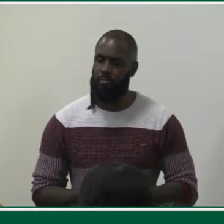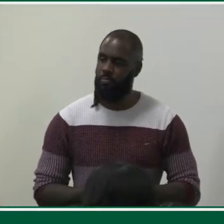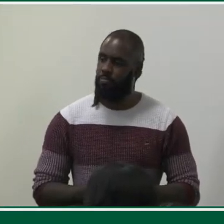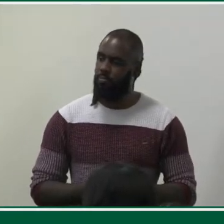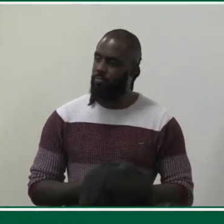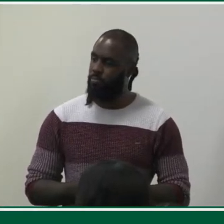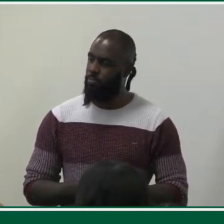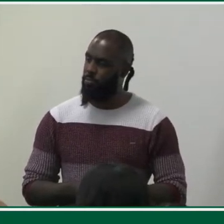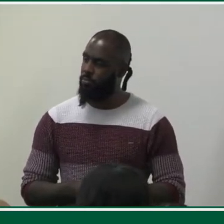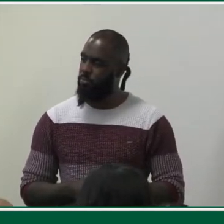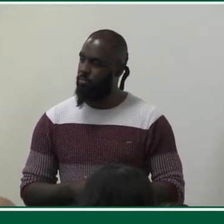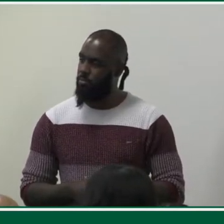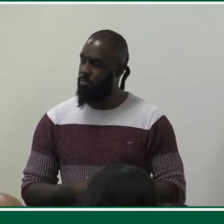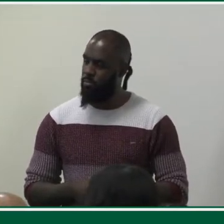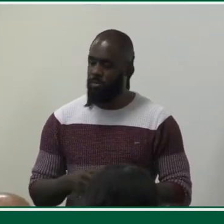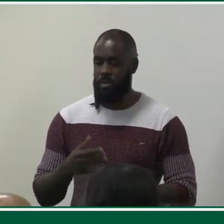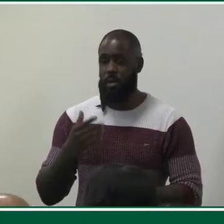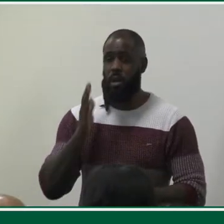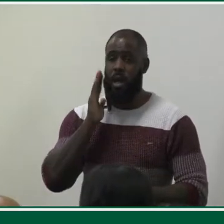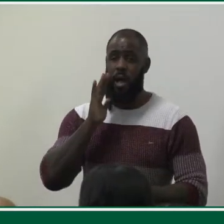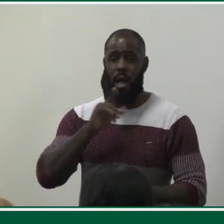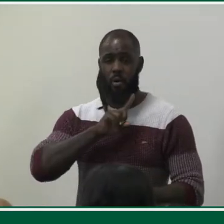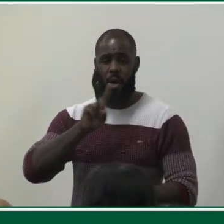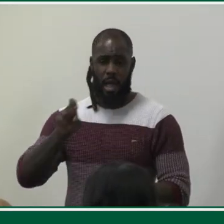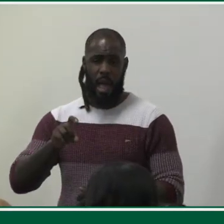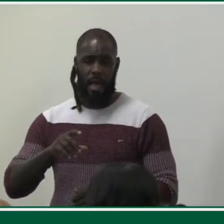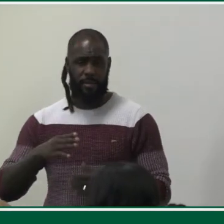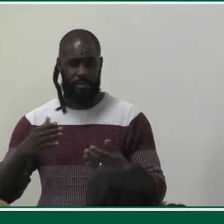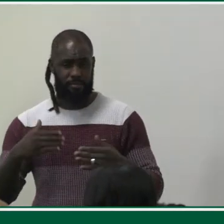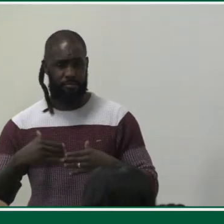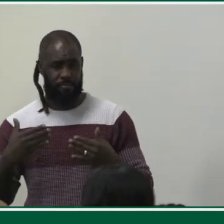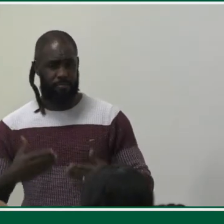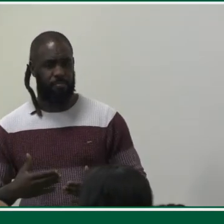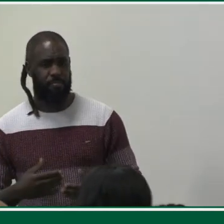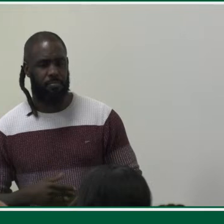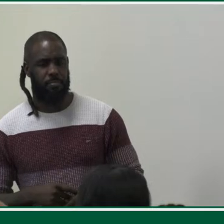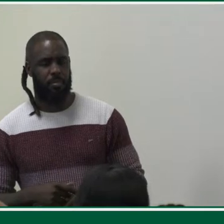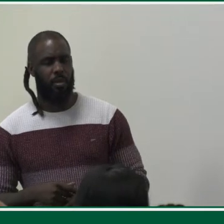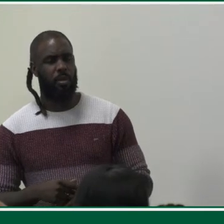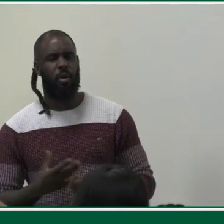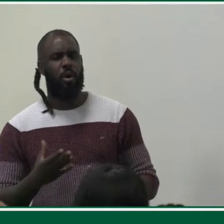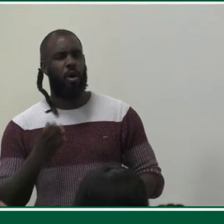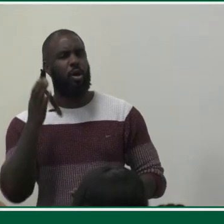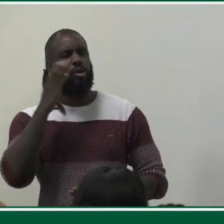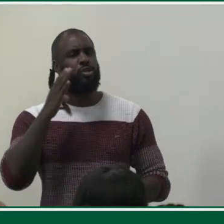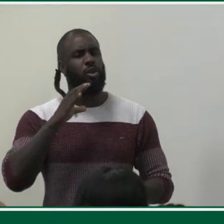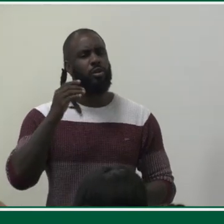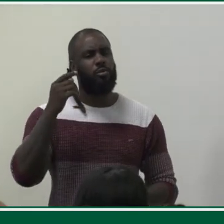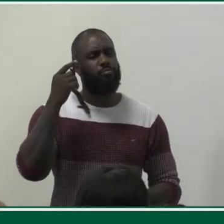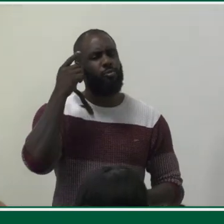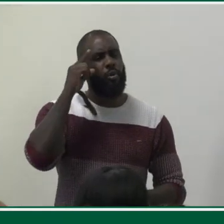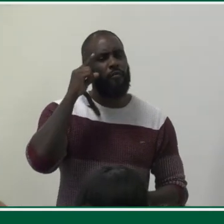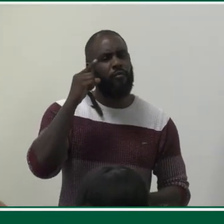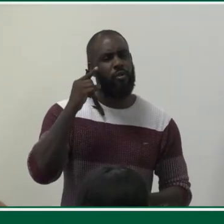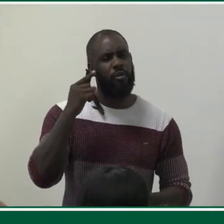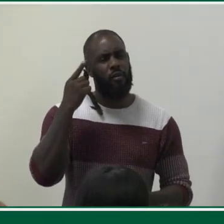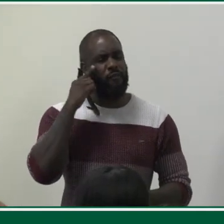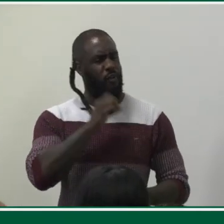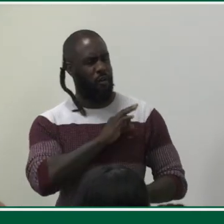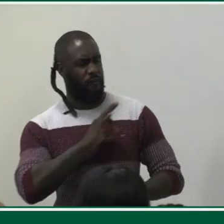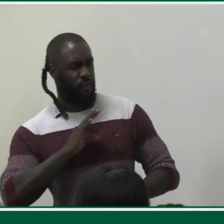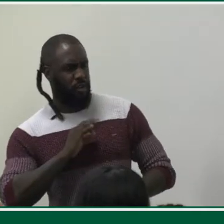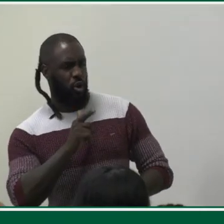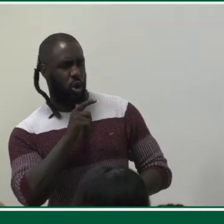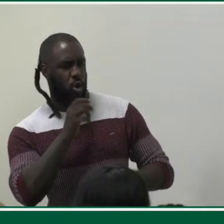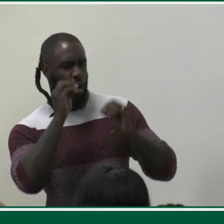Great answer. Okay, I'm going to ask the next question. What are you looking for in the faculty that will be teaching at